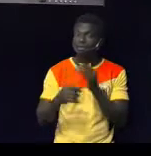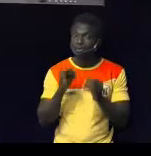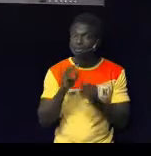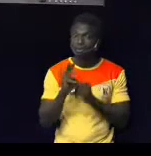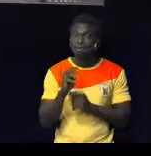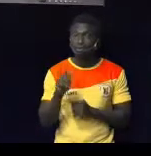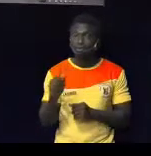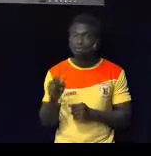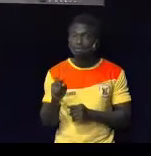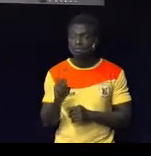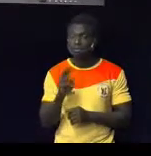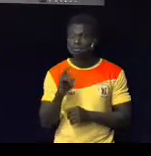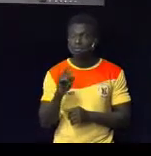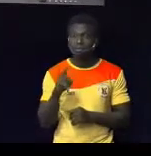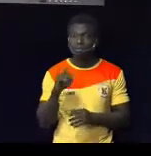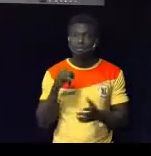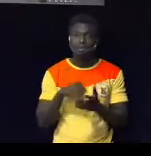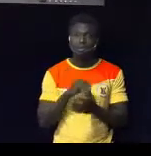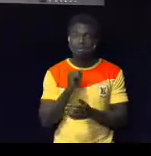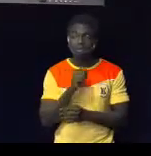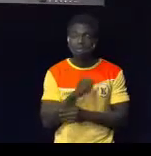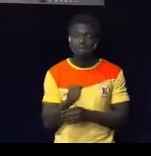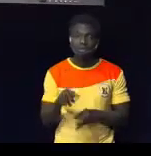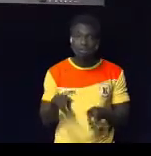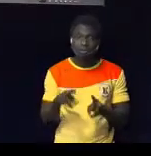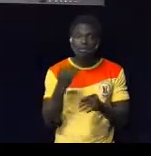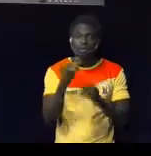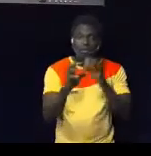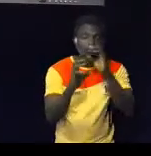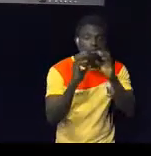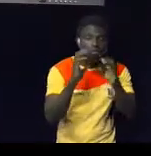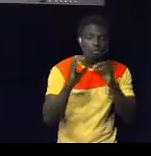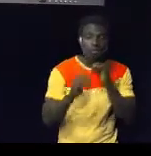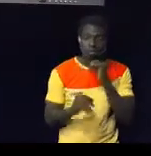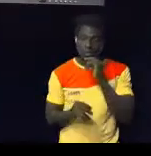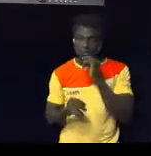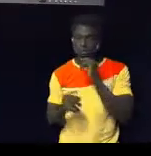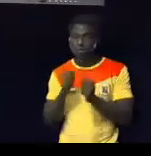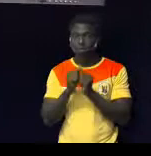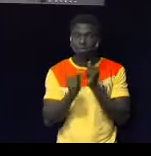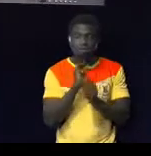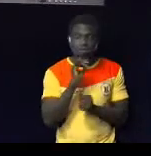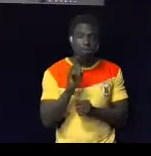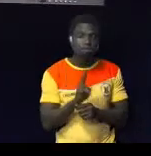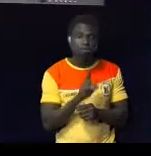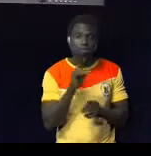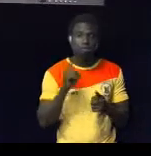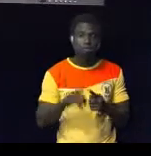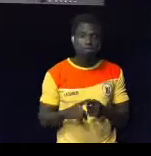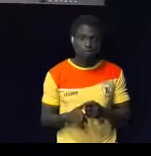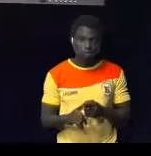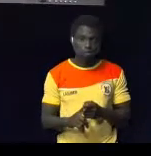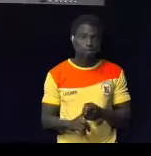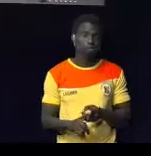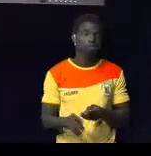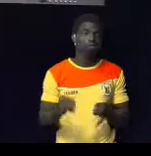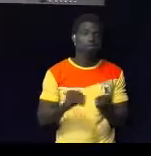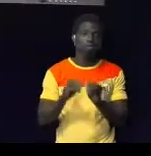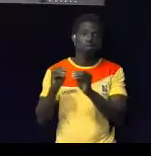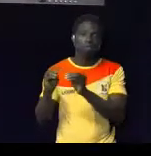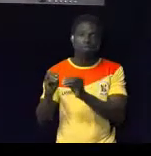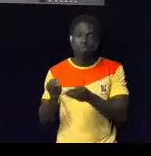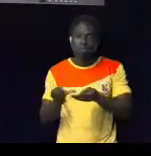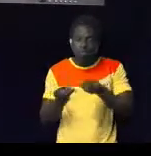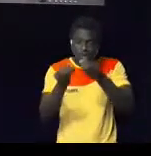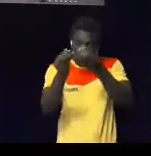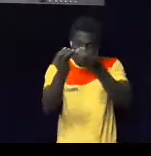about? What is mass media? Mass media refers to a medium of communication which is used to reach information